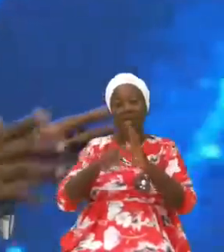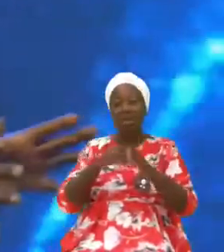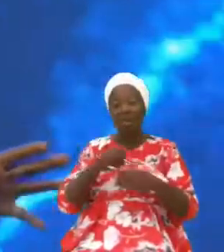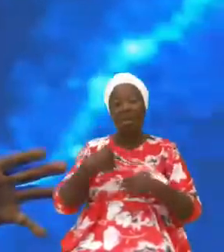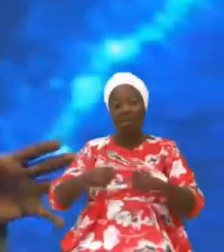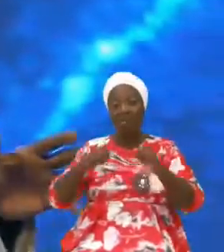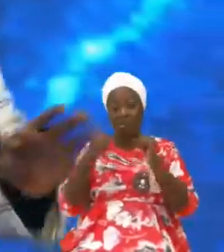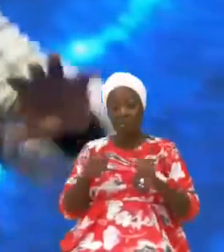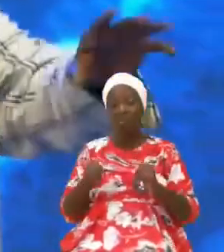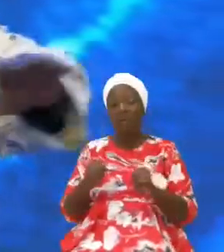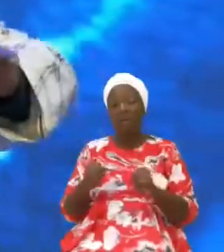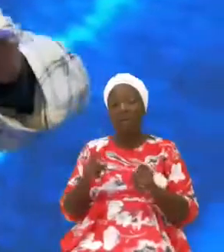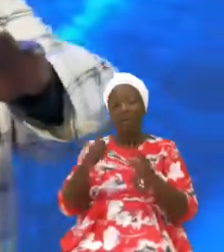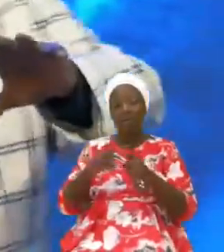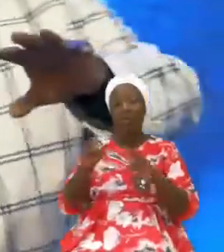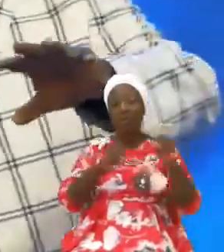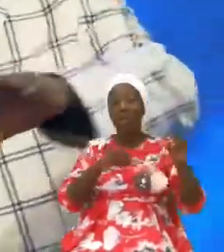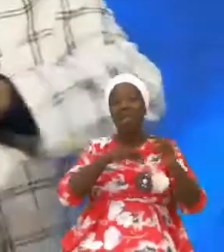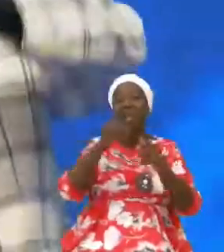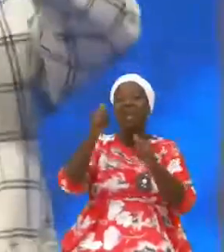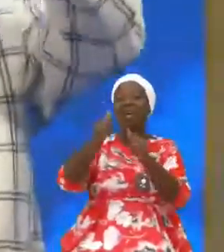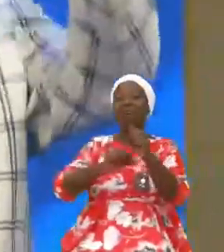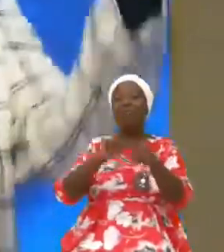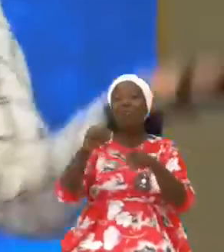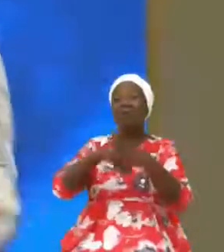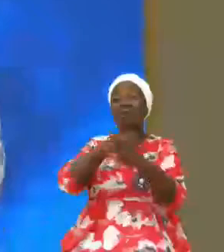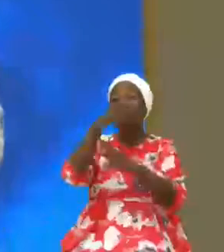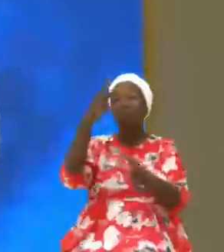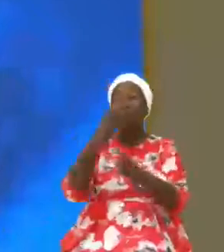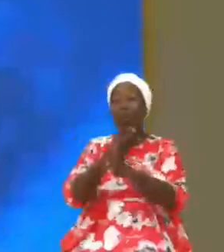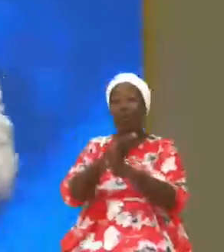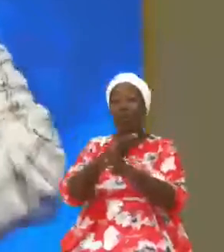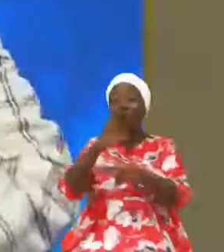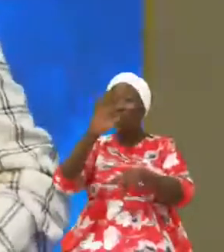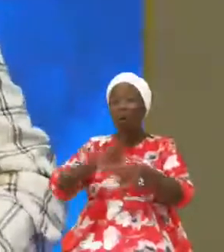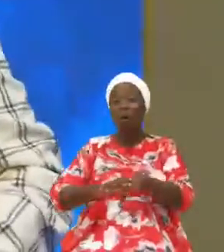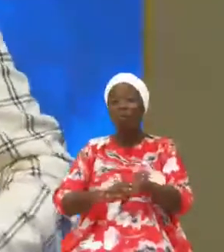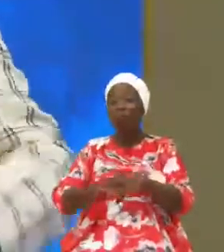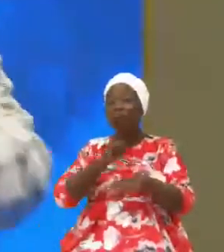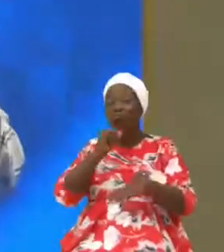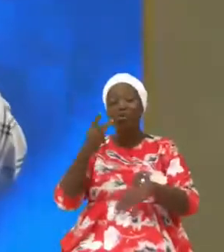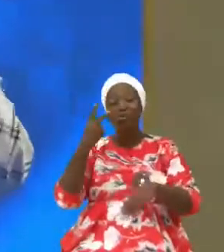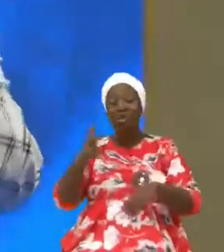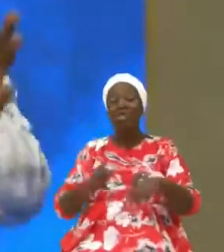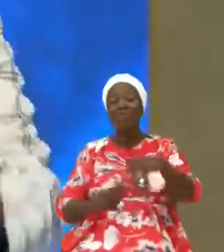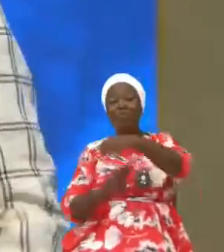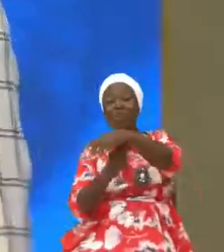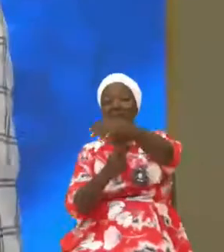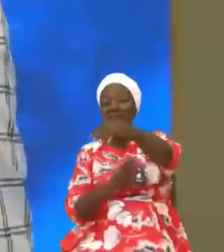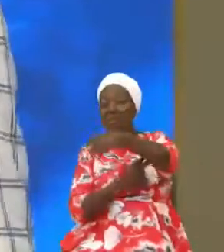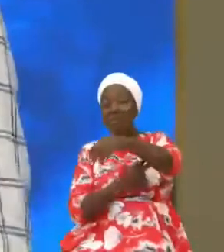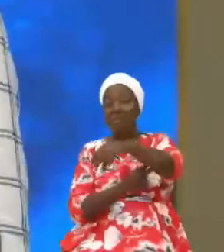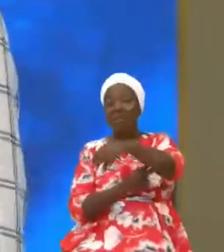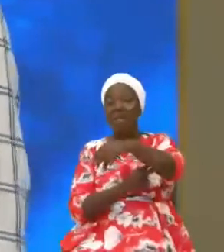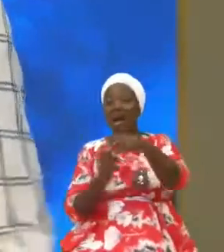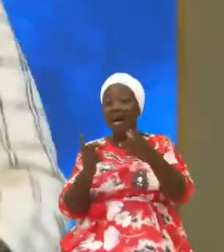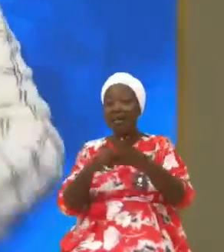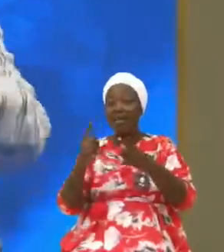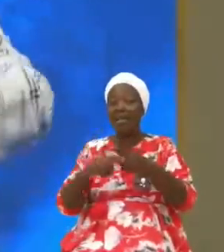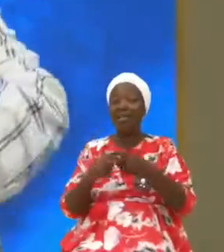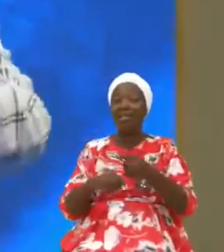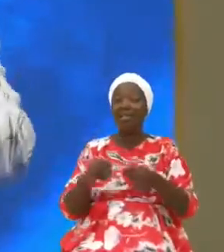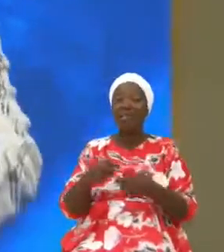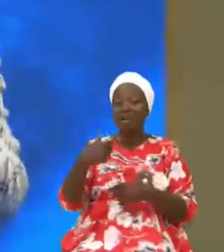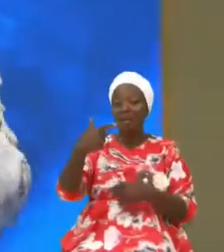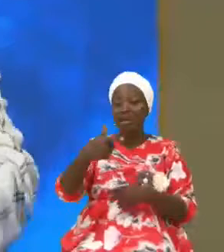has ability to set the whole globe on invisible pillars, and